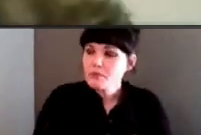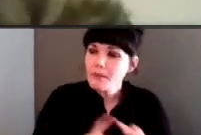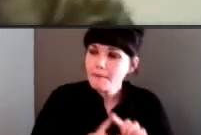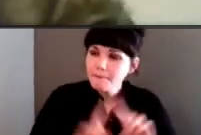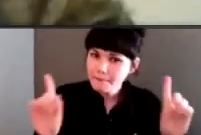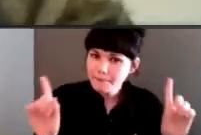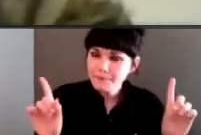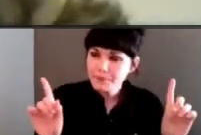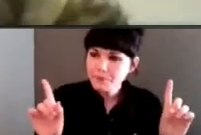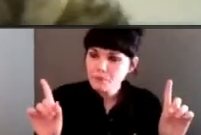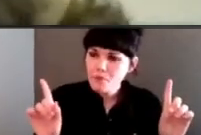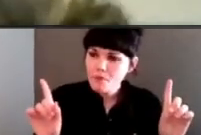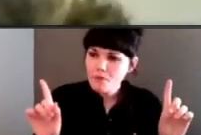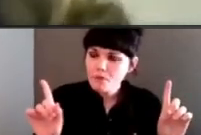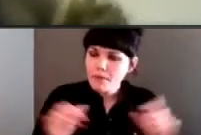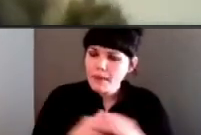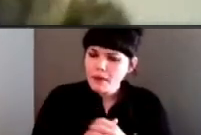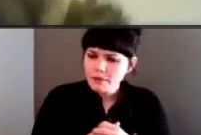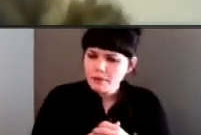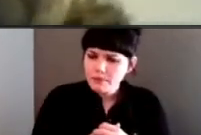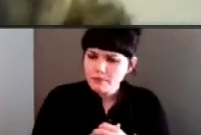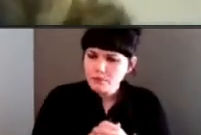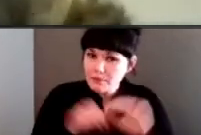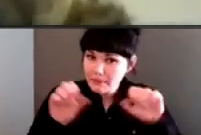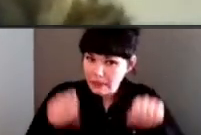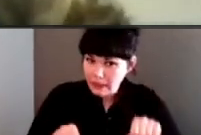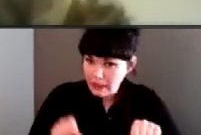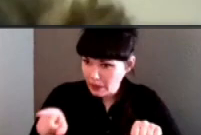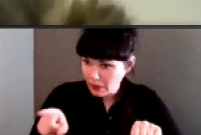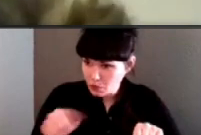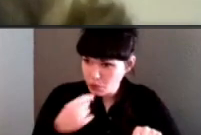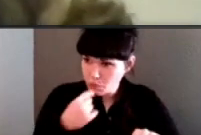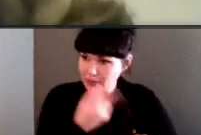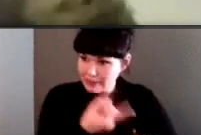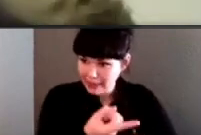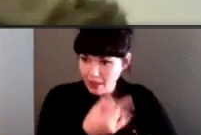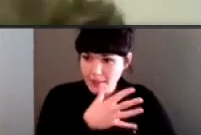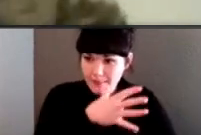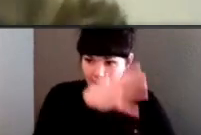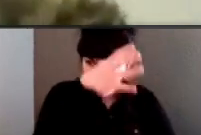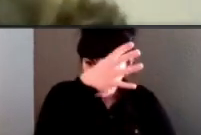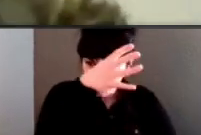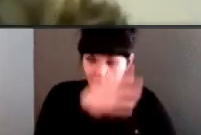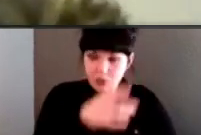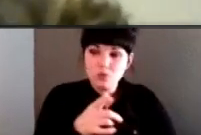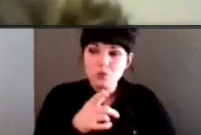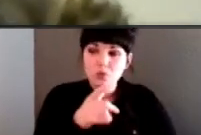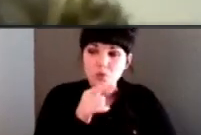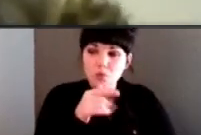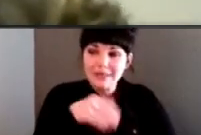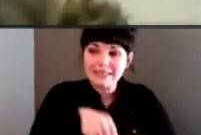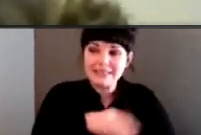with parents what staff have been vaccinated or the percentage?